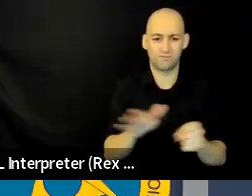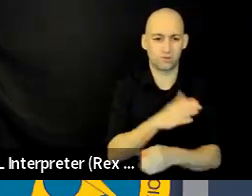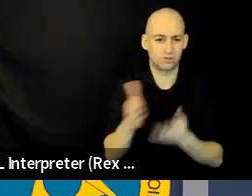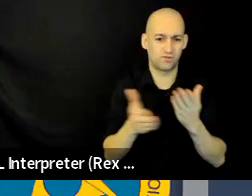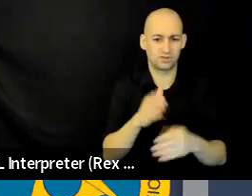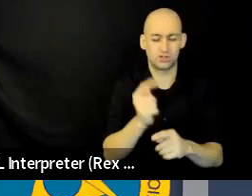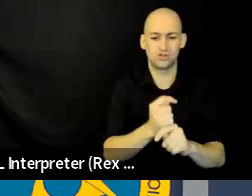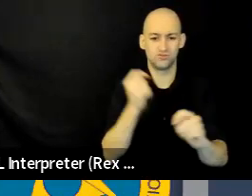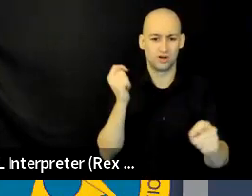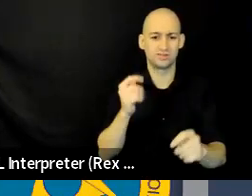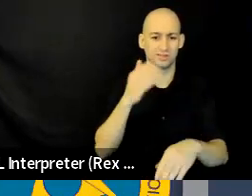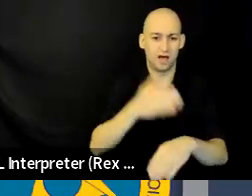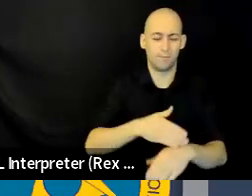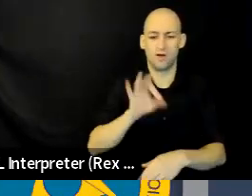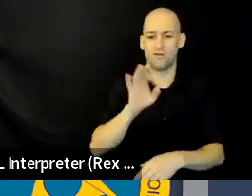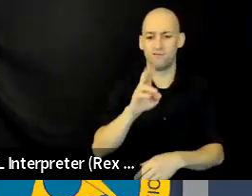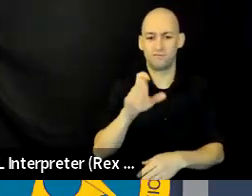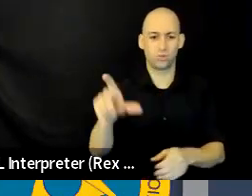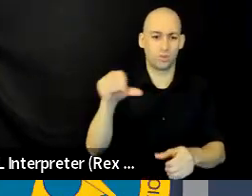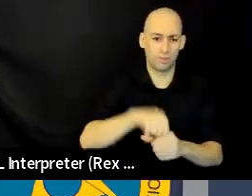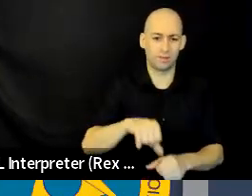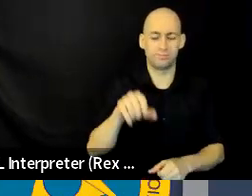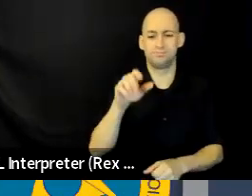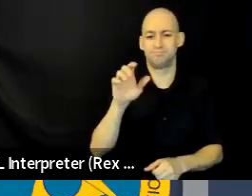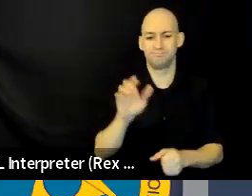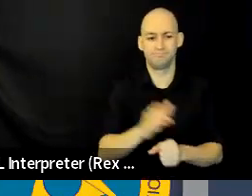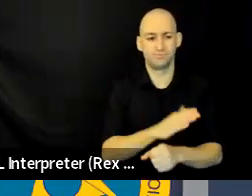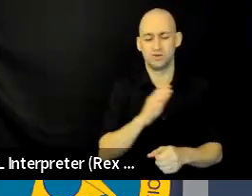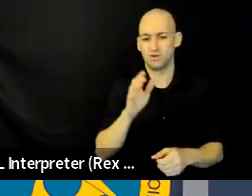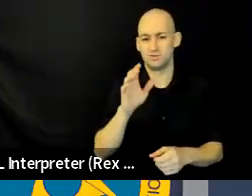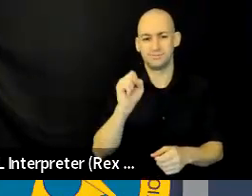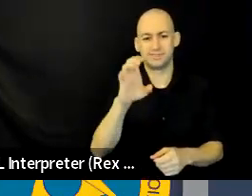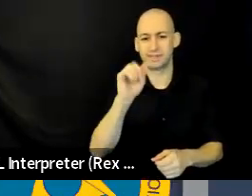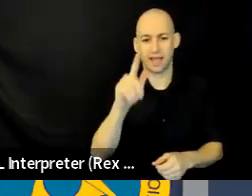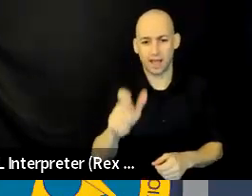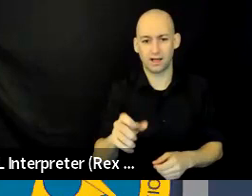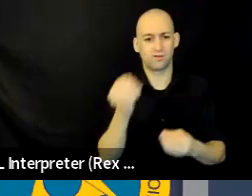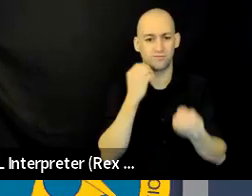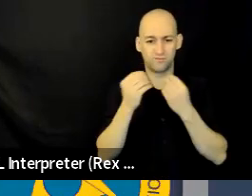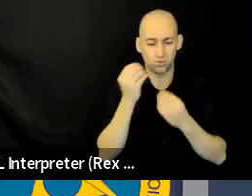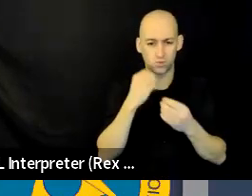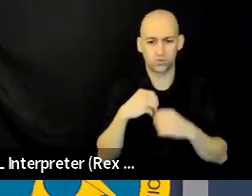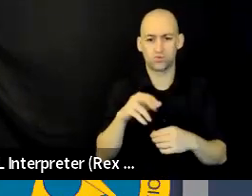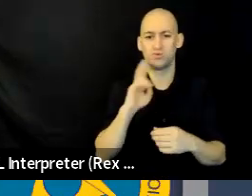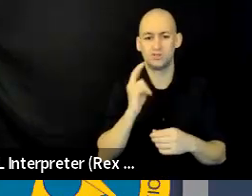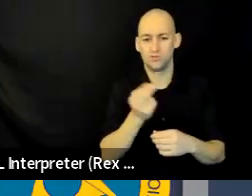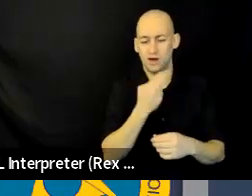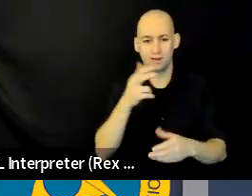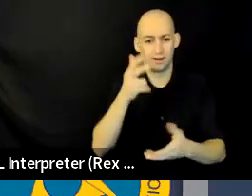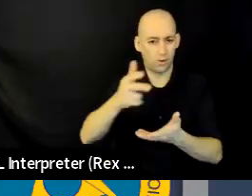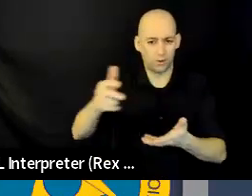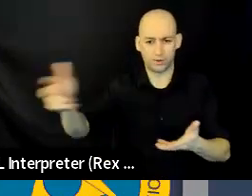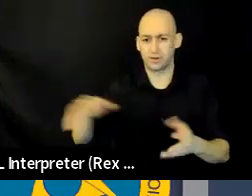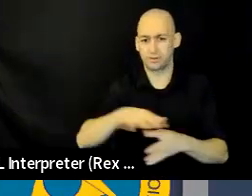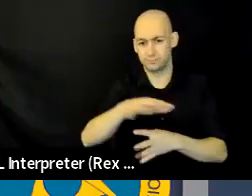with fuel pumps, fuel storage tanks, truck scale, convenience store, restaurant, and truck parking. The required area from the